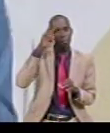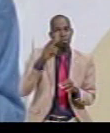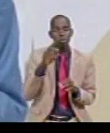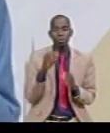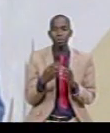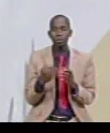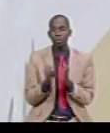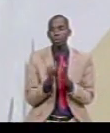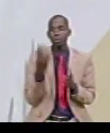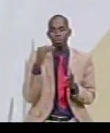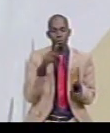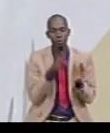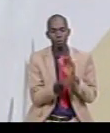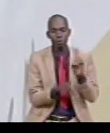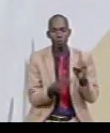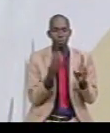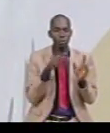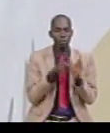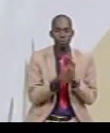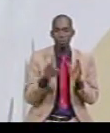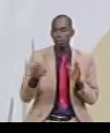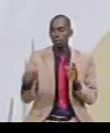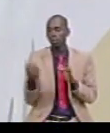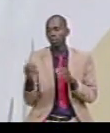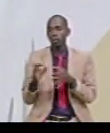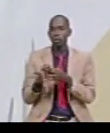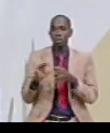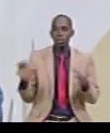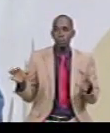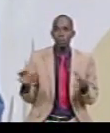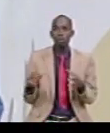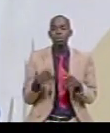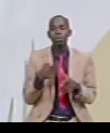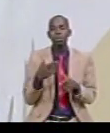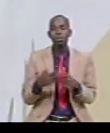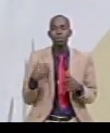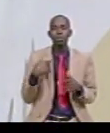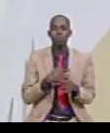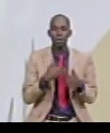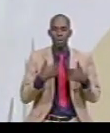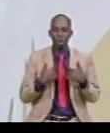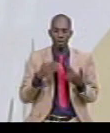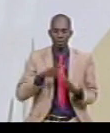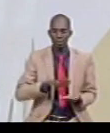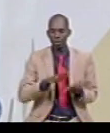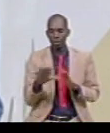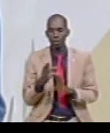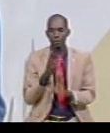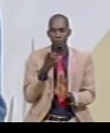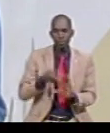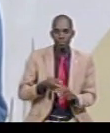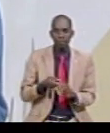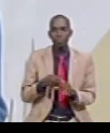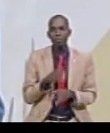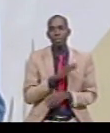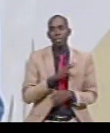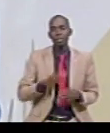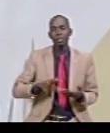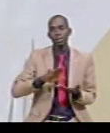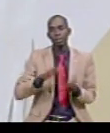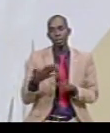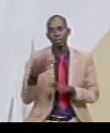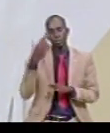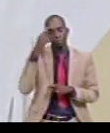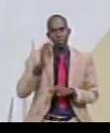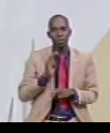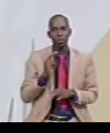killed and the scapegoat released. We have death involved. Christ died on our behalf. We